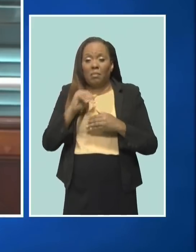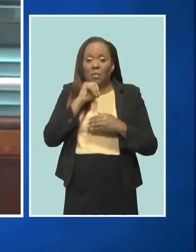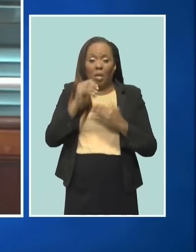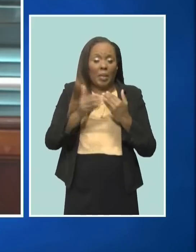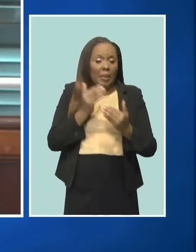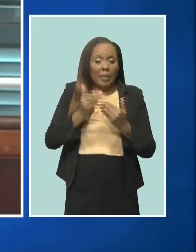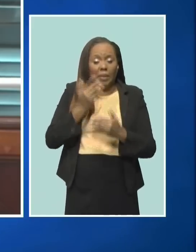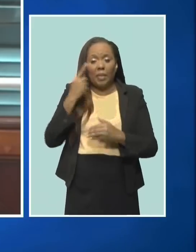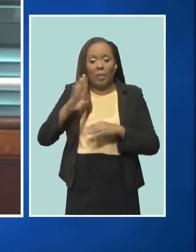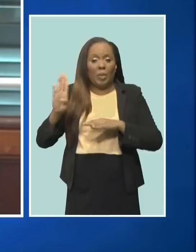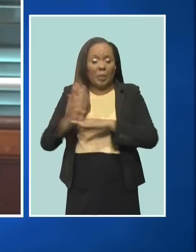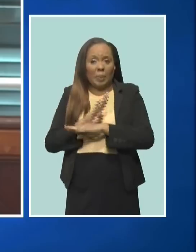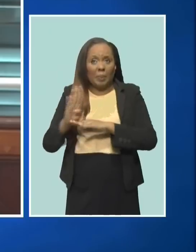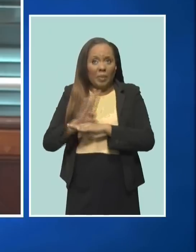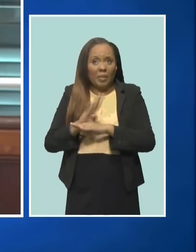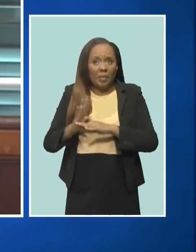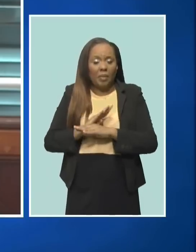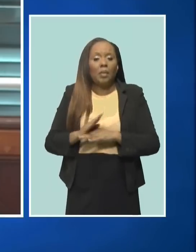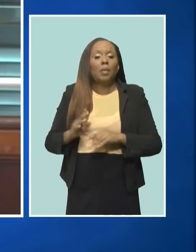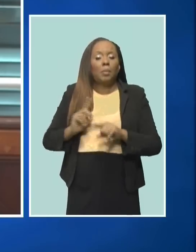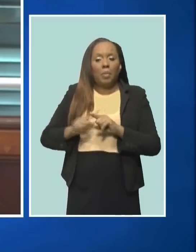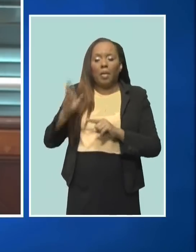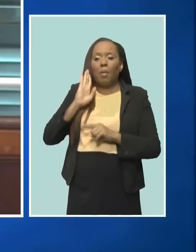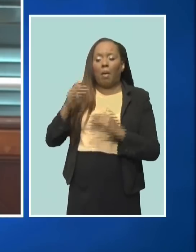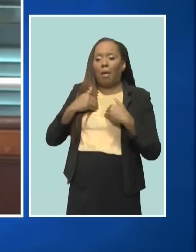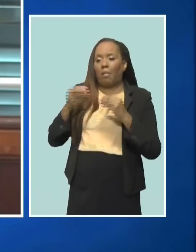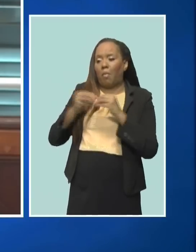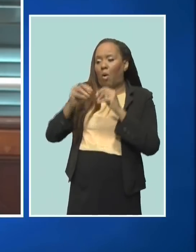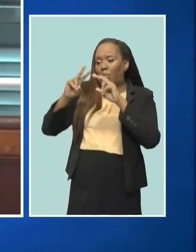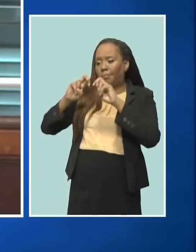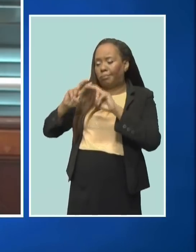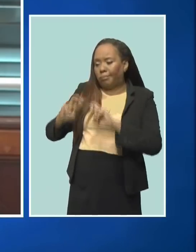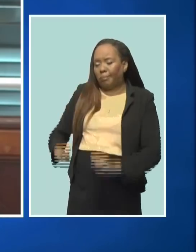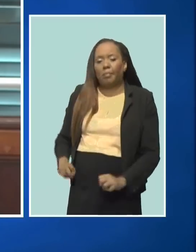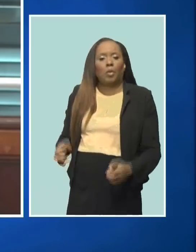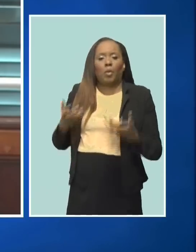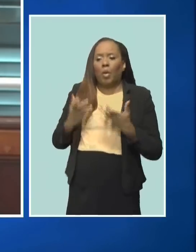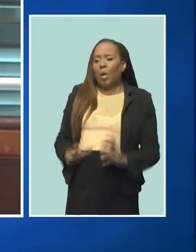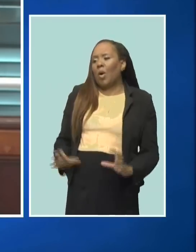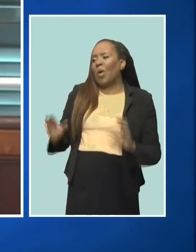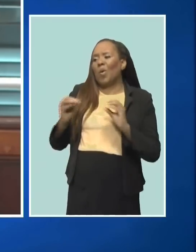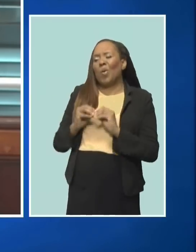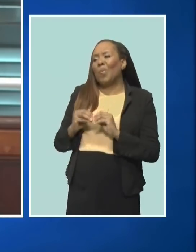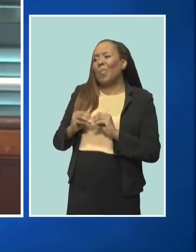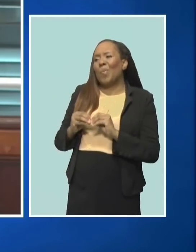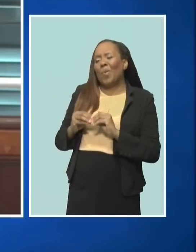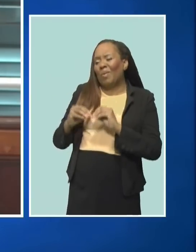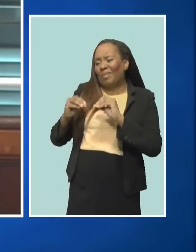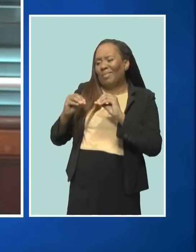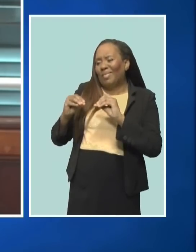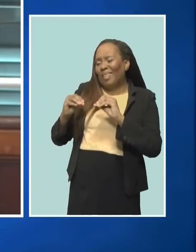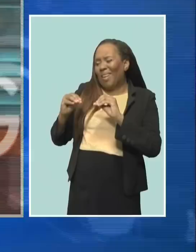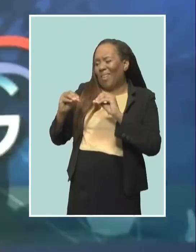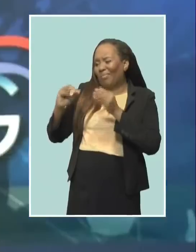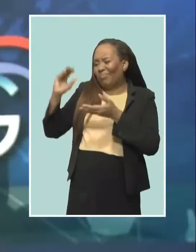already going to be scrutinized by the Town Planning Department to now have to go through more public input